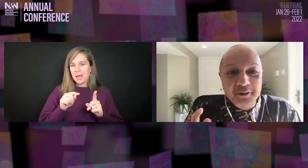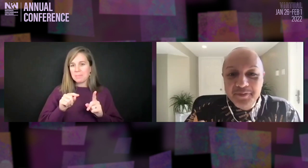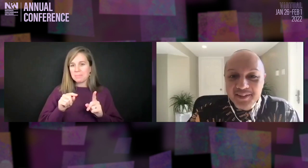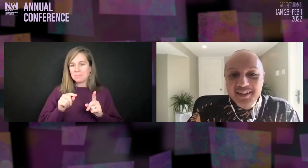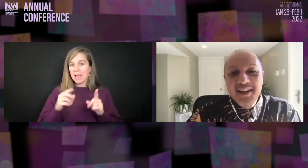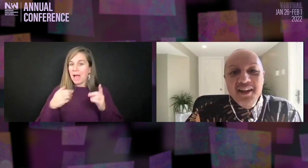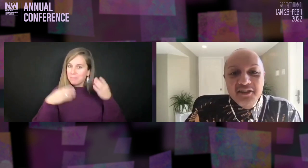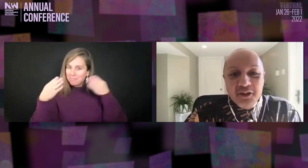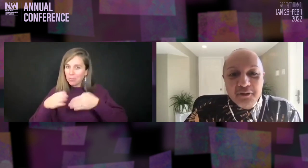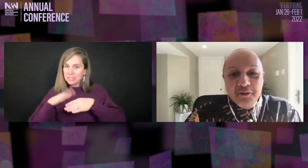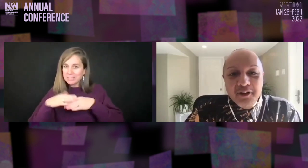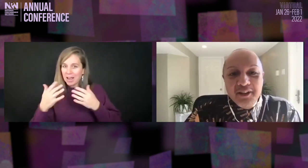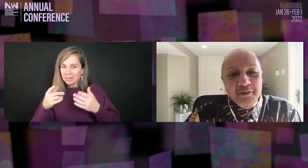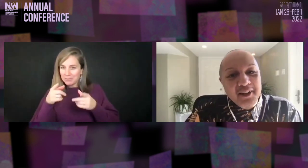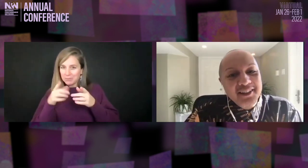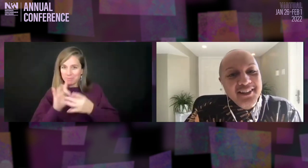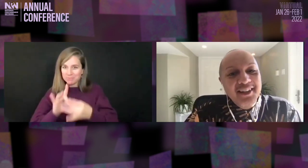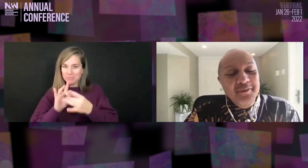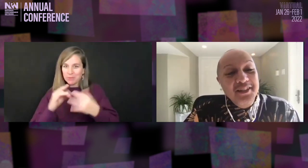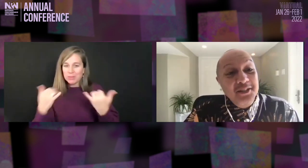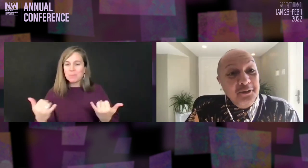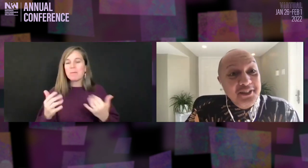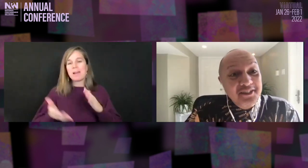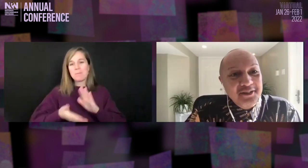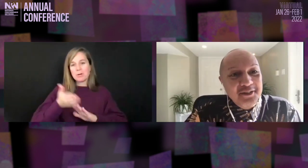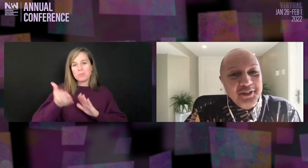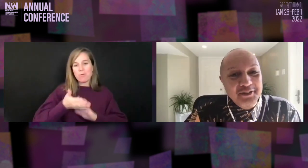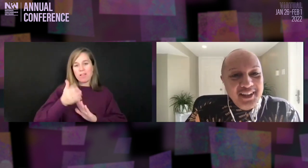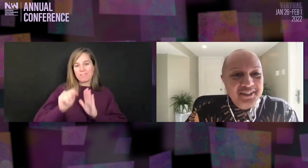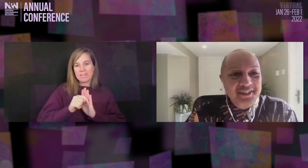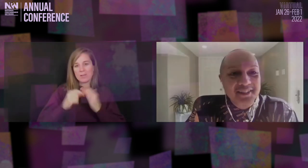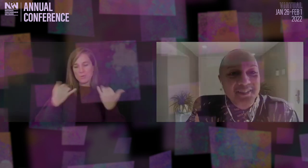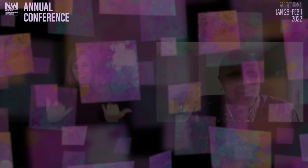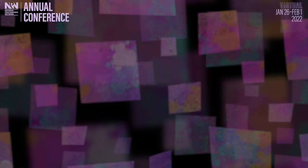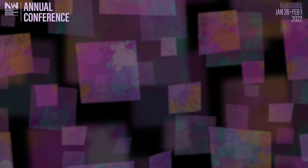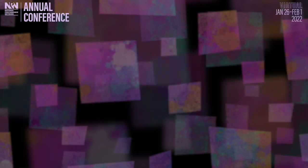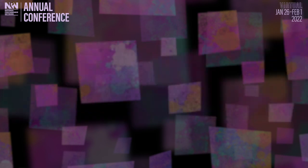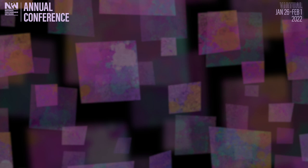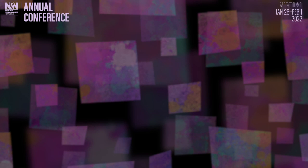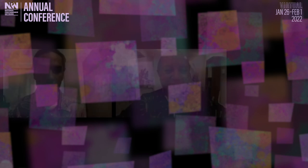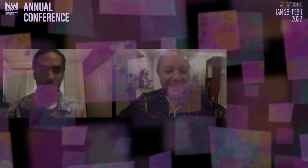here with you. So we're going to run Dakota's interview next.